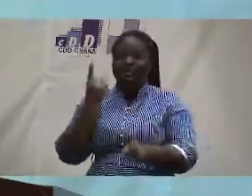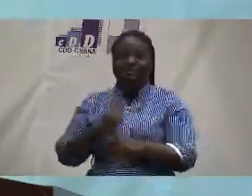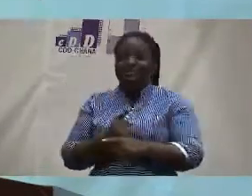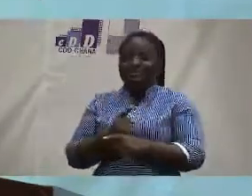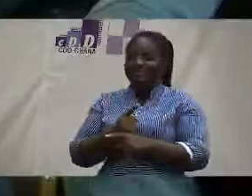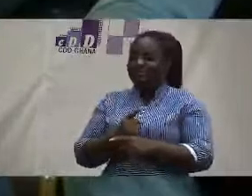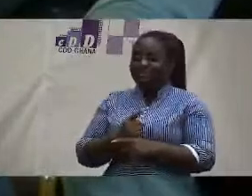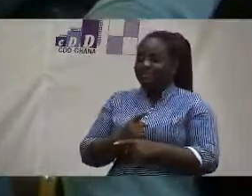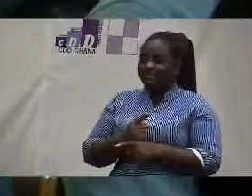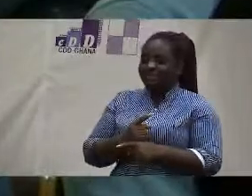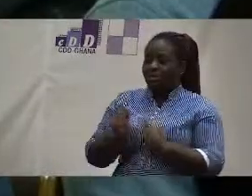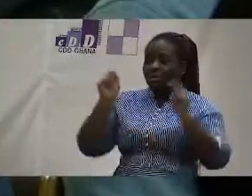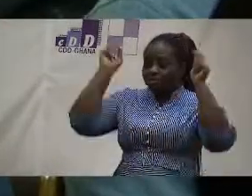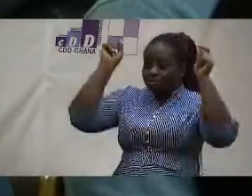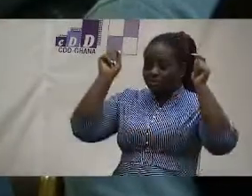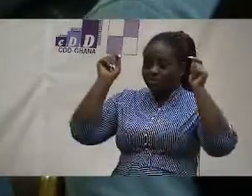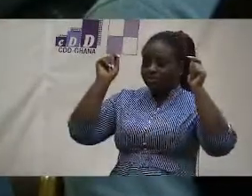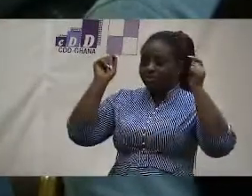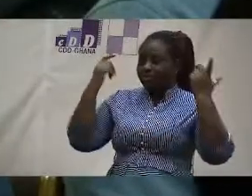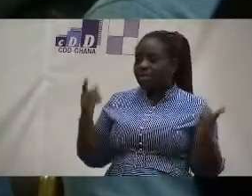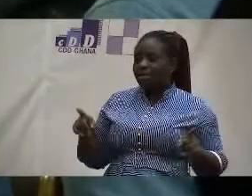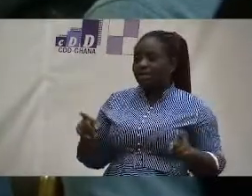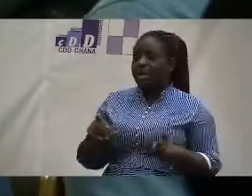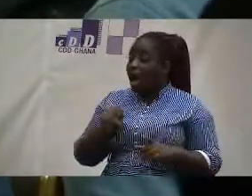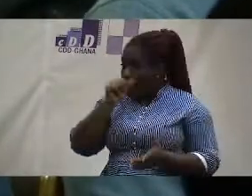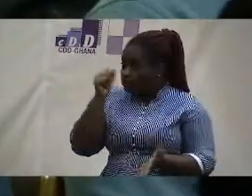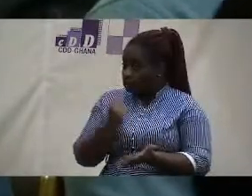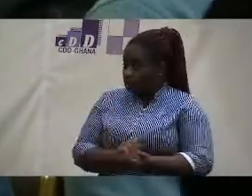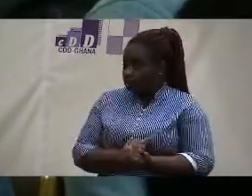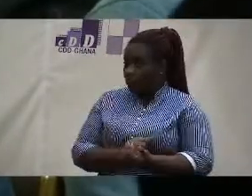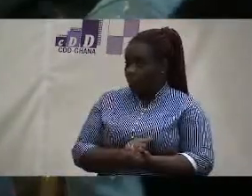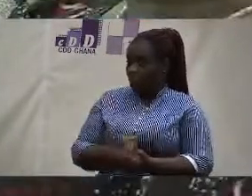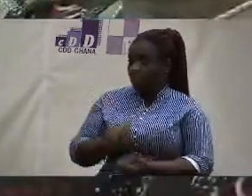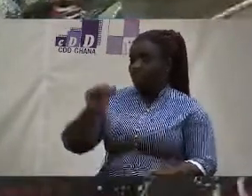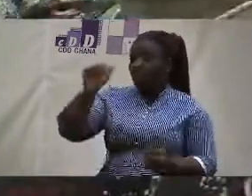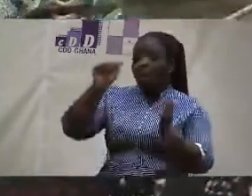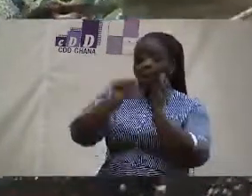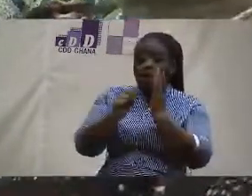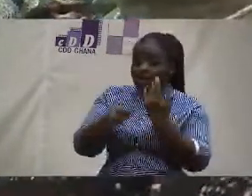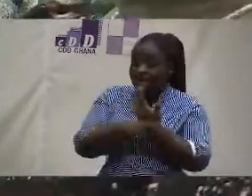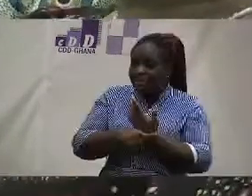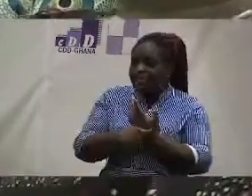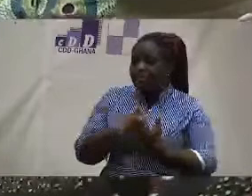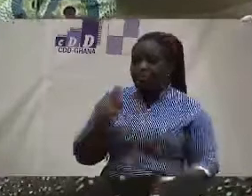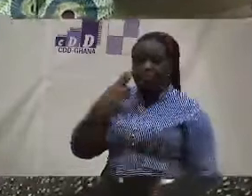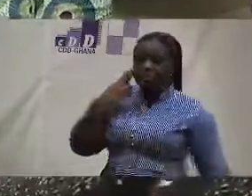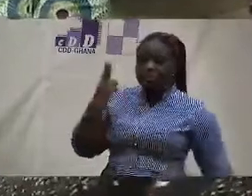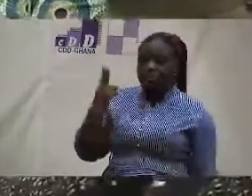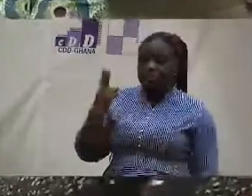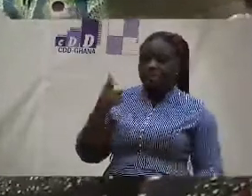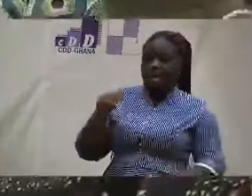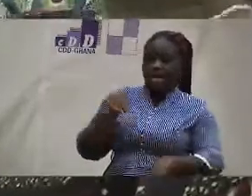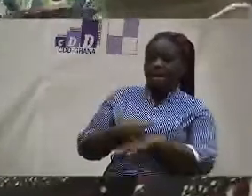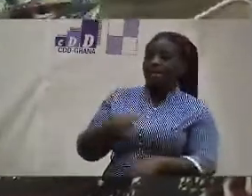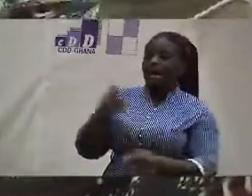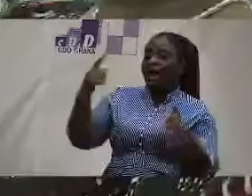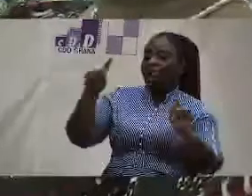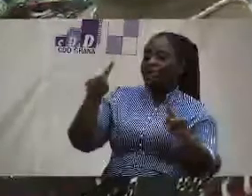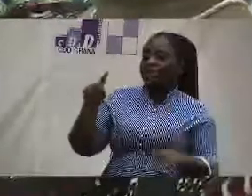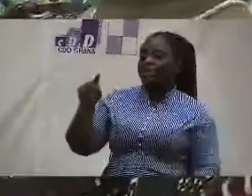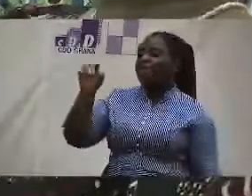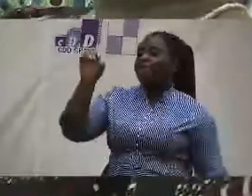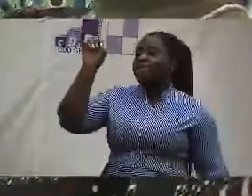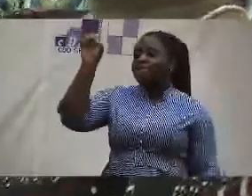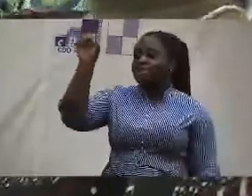organic protest as insurrection, and I'm sure in August we all saw that happen in Sierra Leone, where